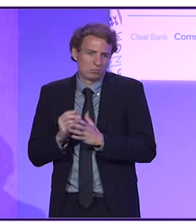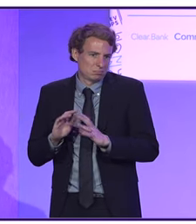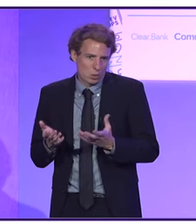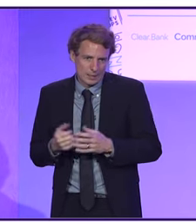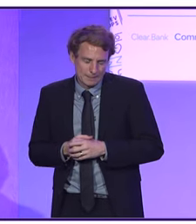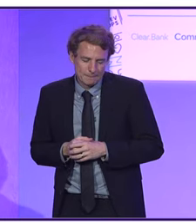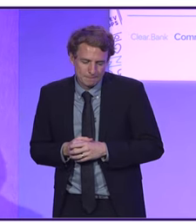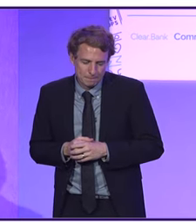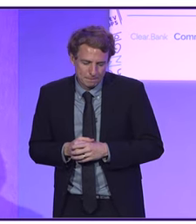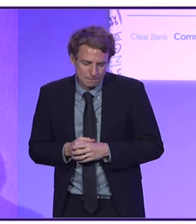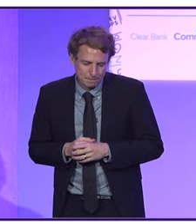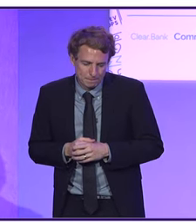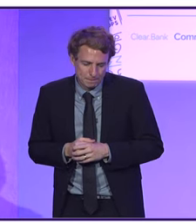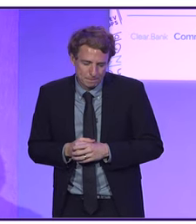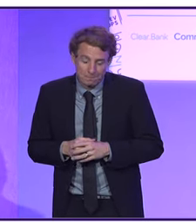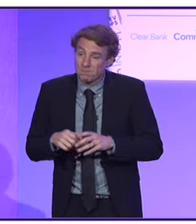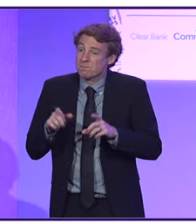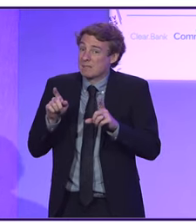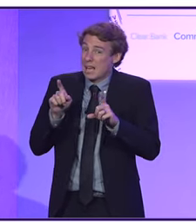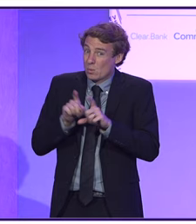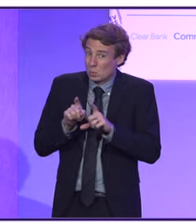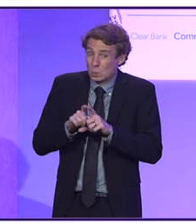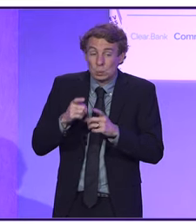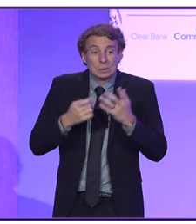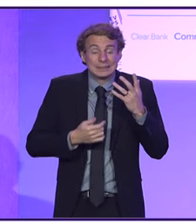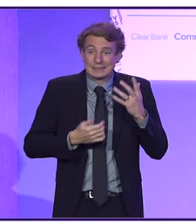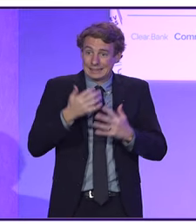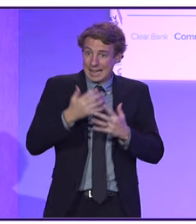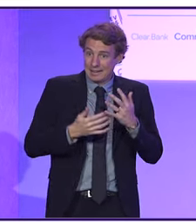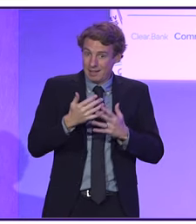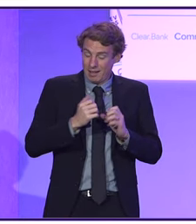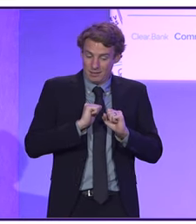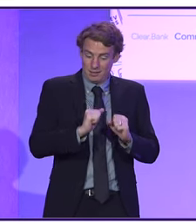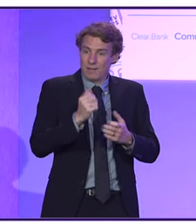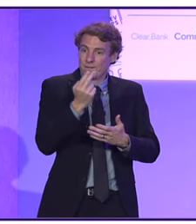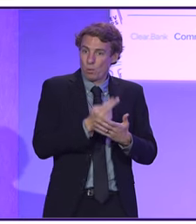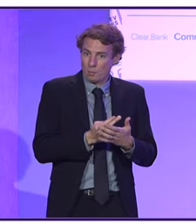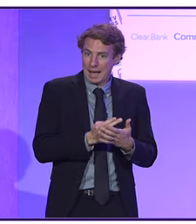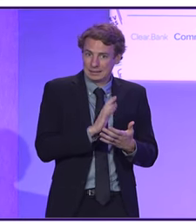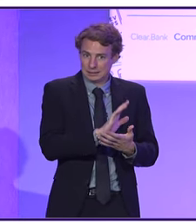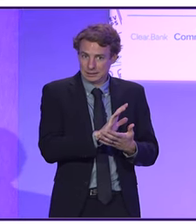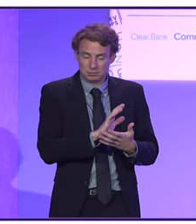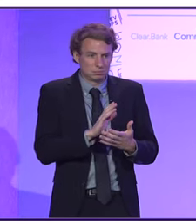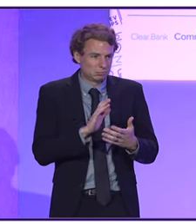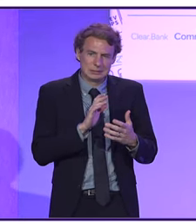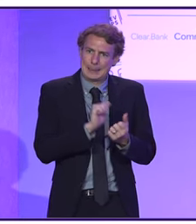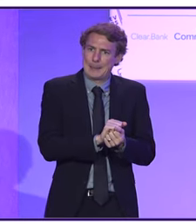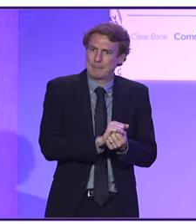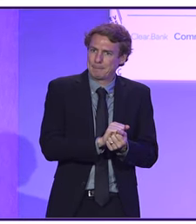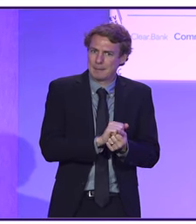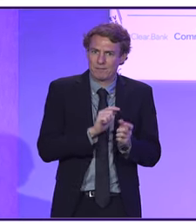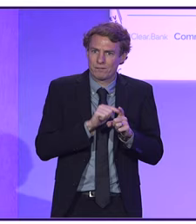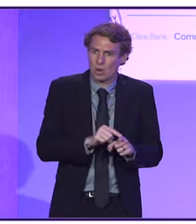And of course, you don't have to ingest data in its original form. So for example, if you have logs are very expensive to store, by the